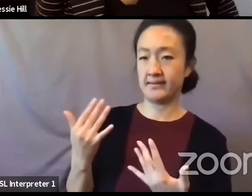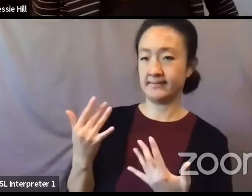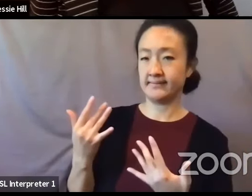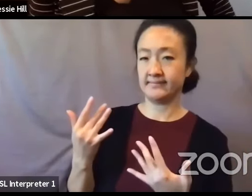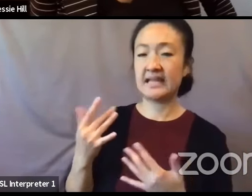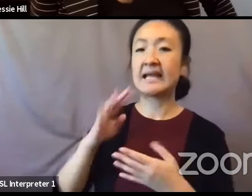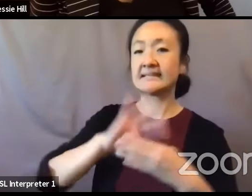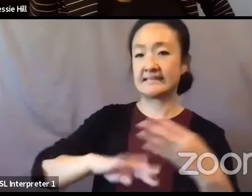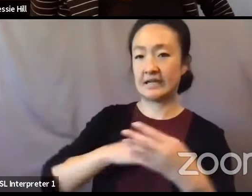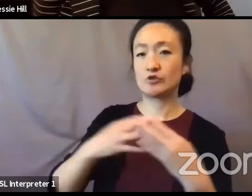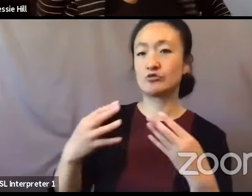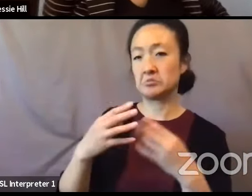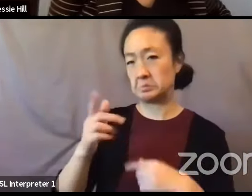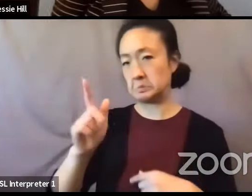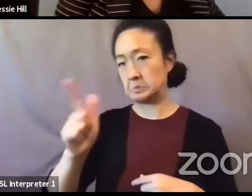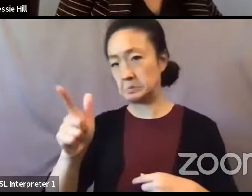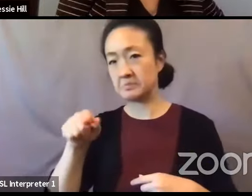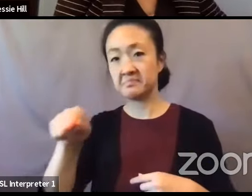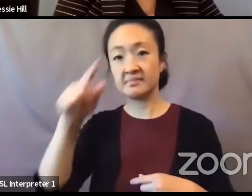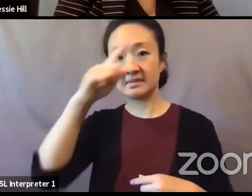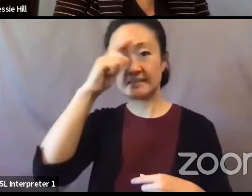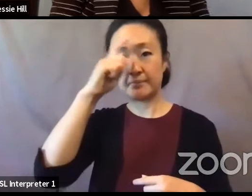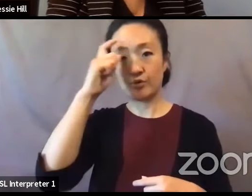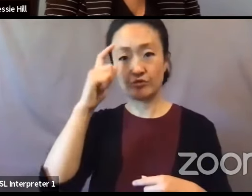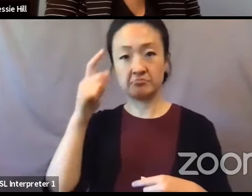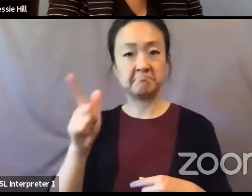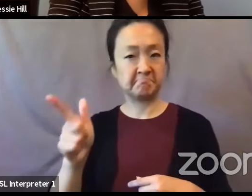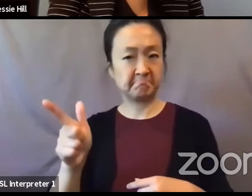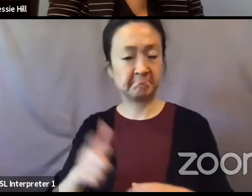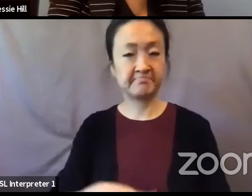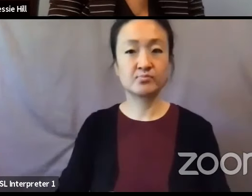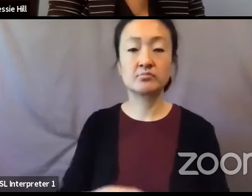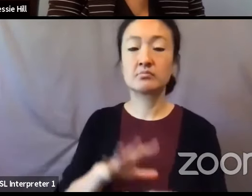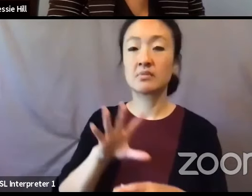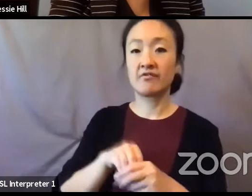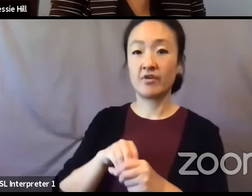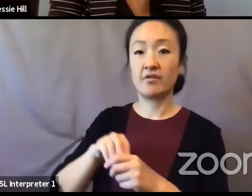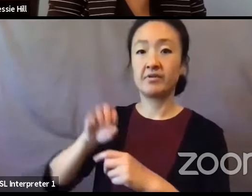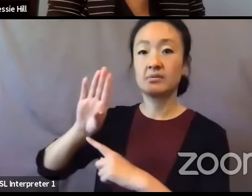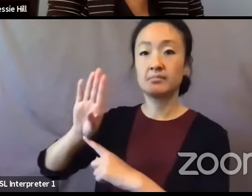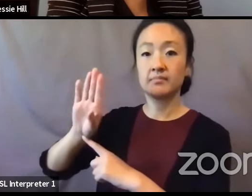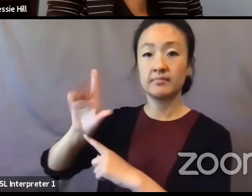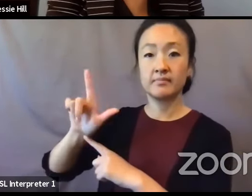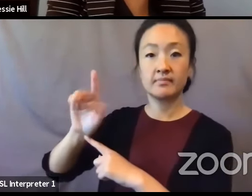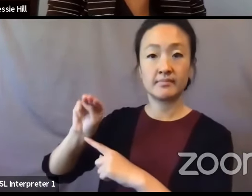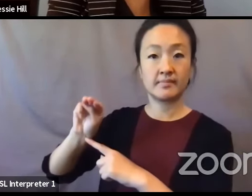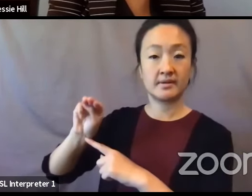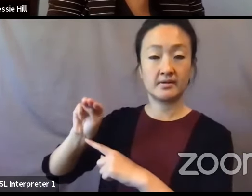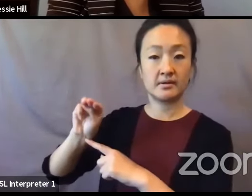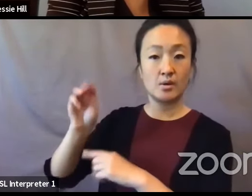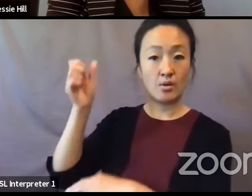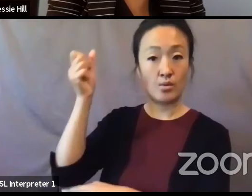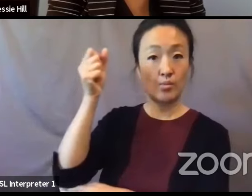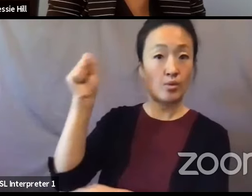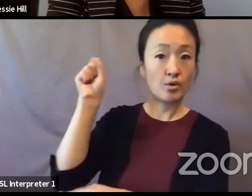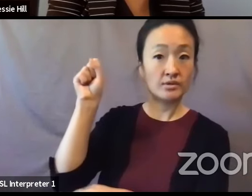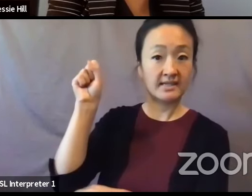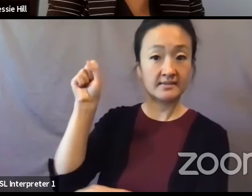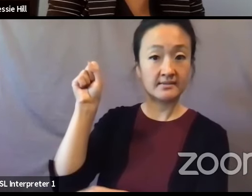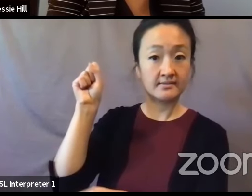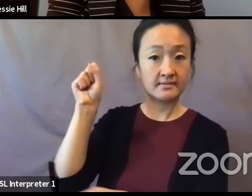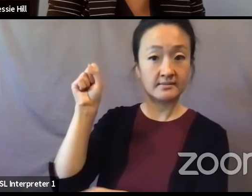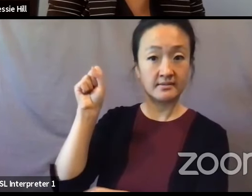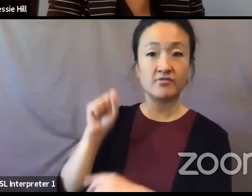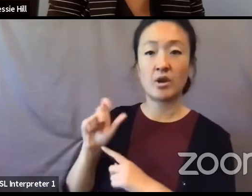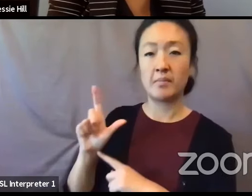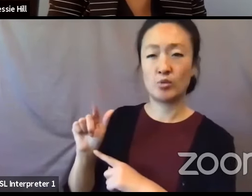considered at the end of the summer, involving a Black Lives Matter protest from